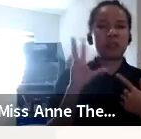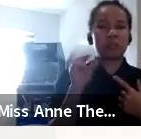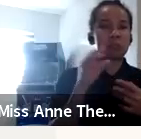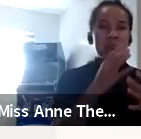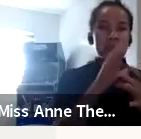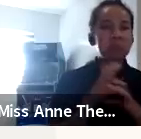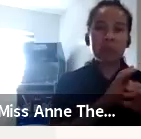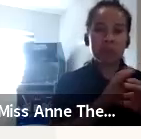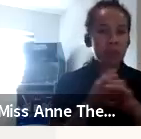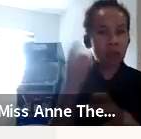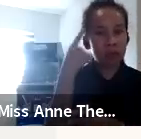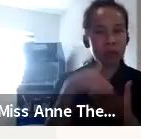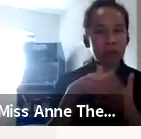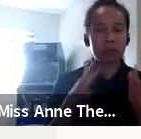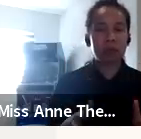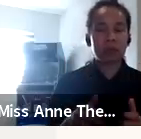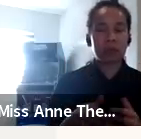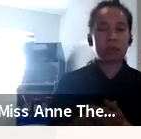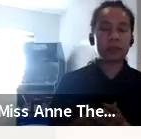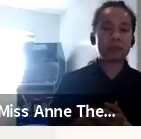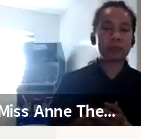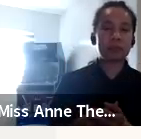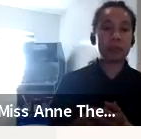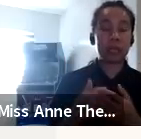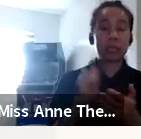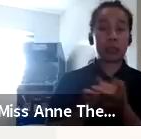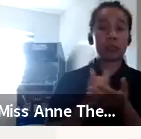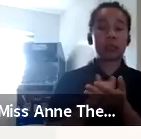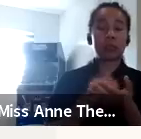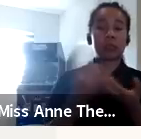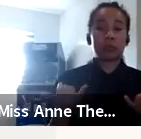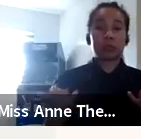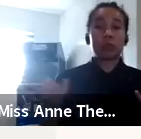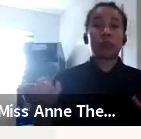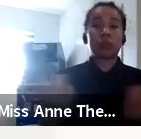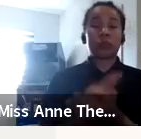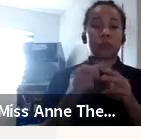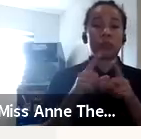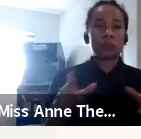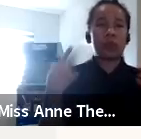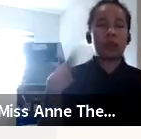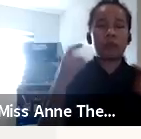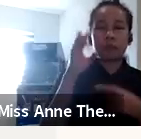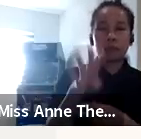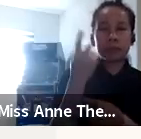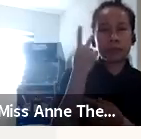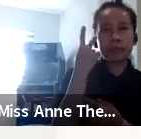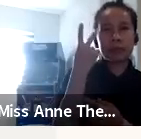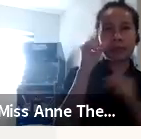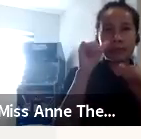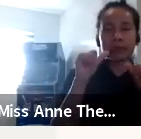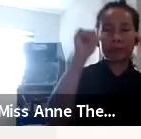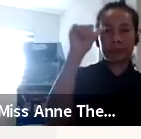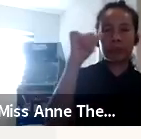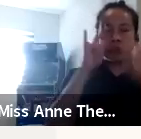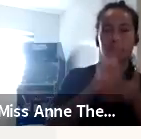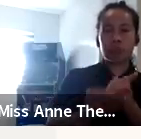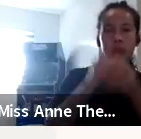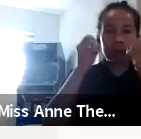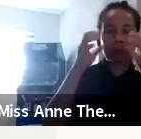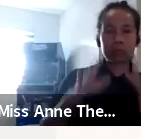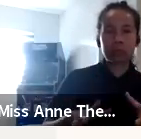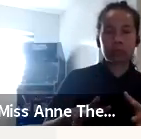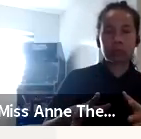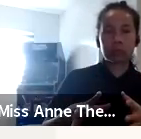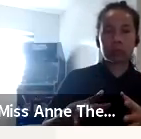all. In this new normal, there's a lot of Facebook posts that I've been seeing that teachers are